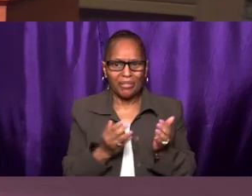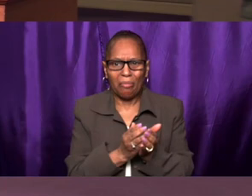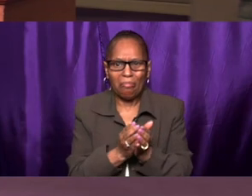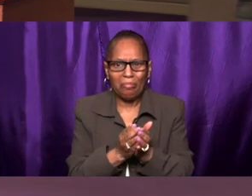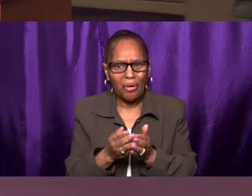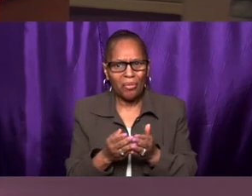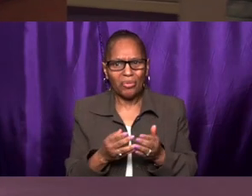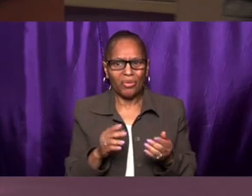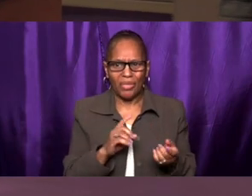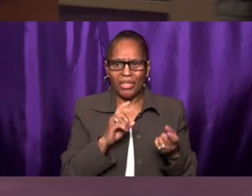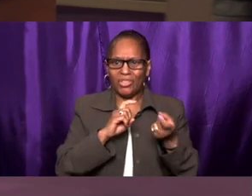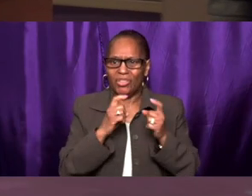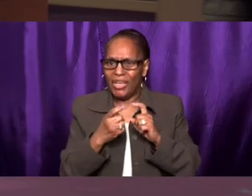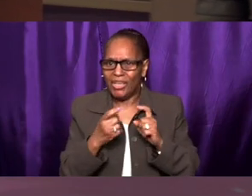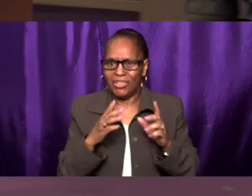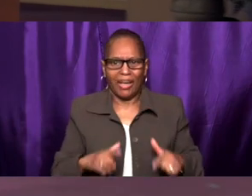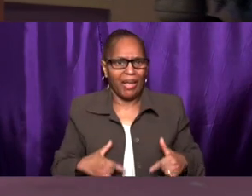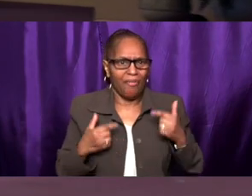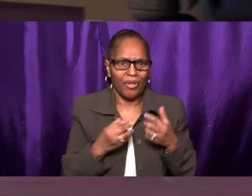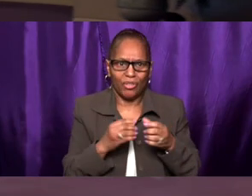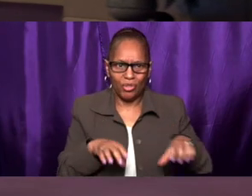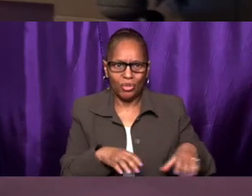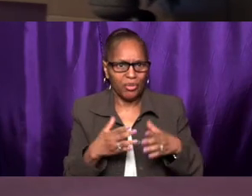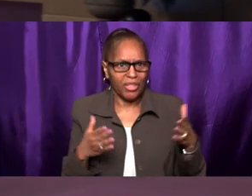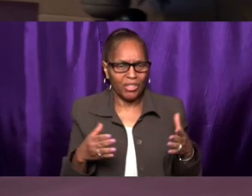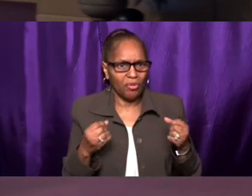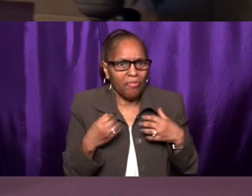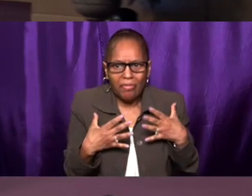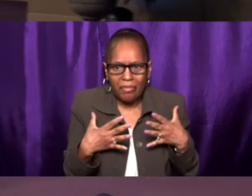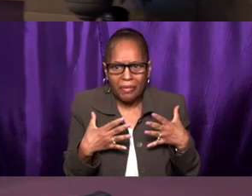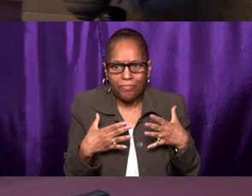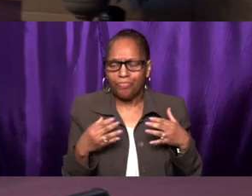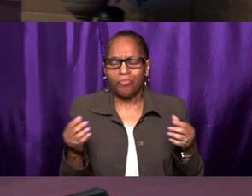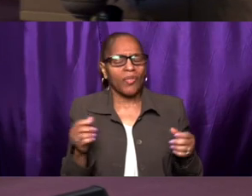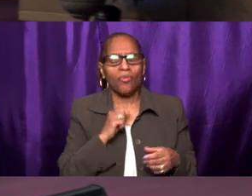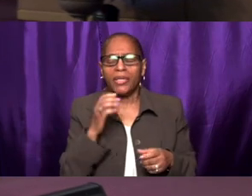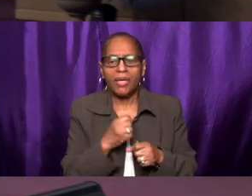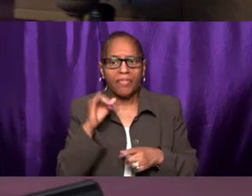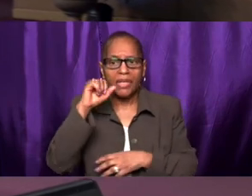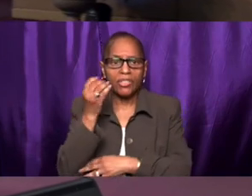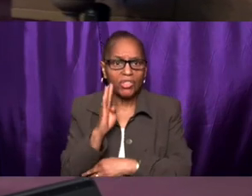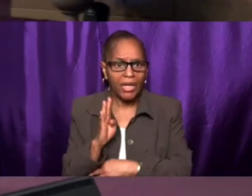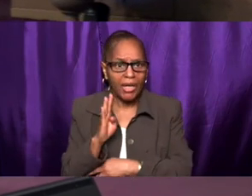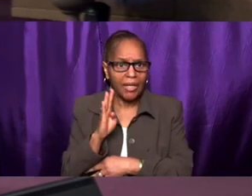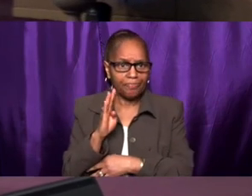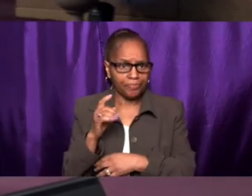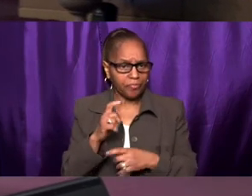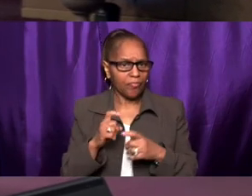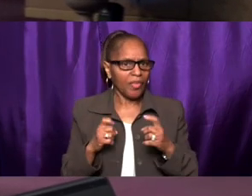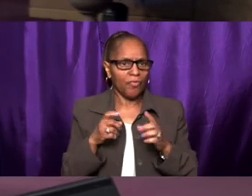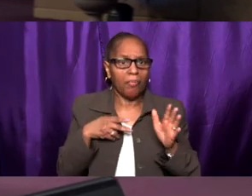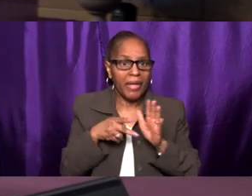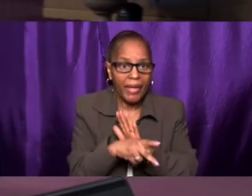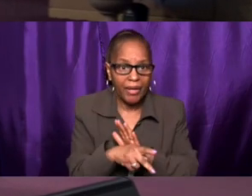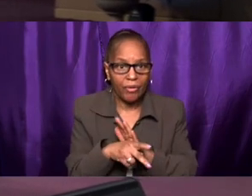afraid to drown. You won't even get out of that job from hell because you